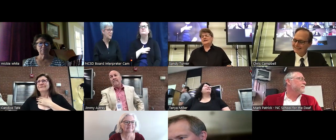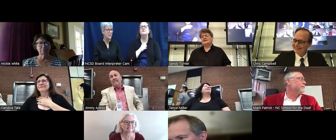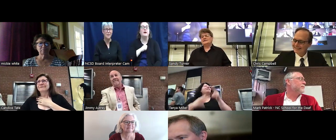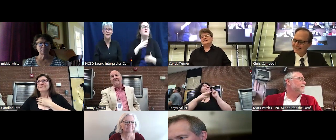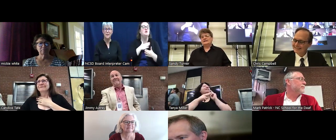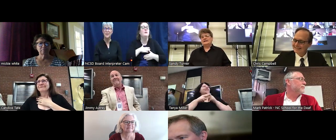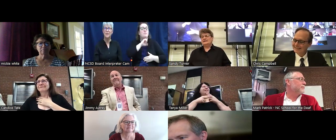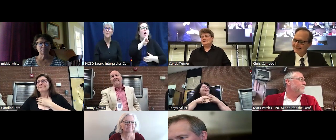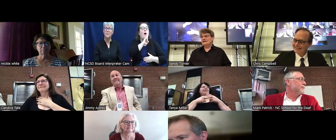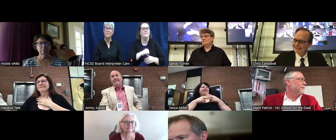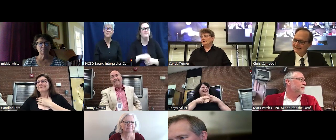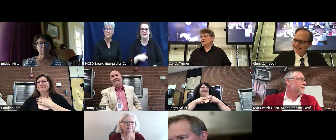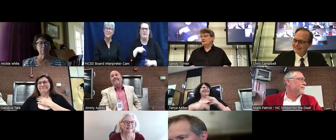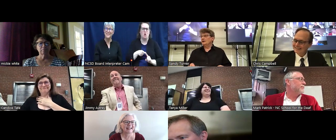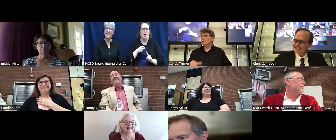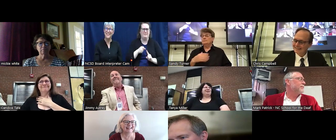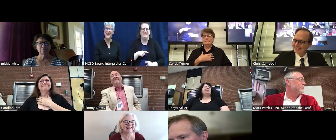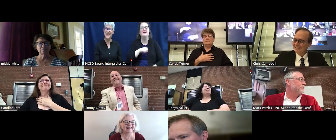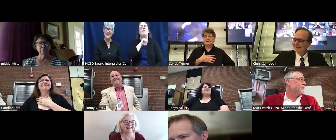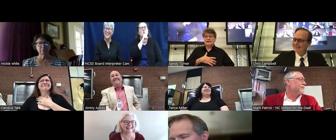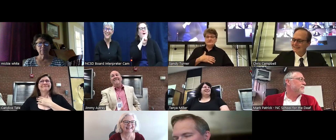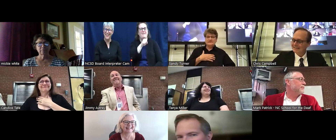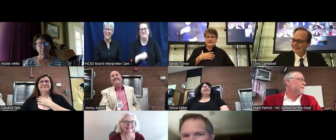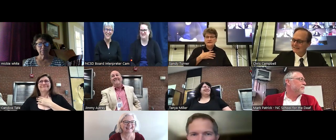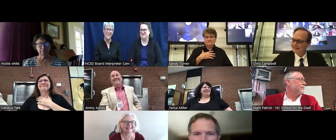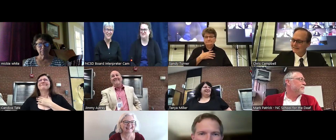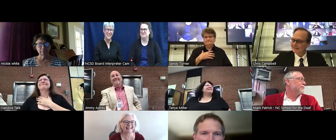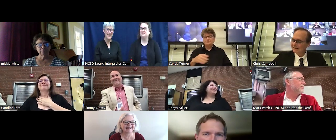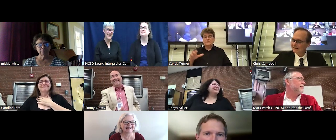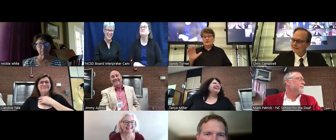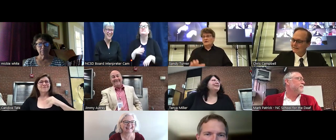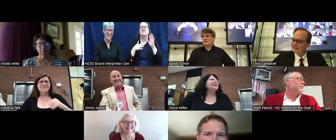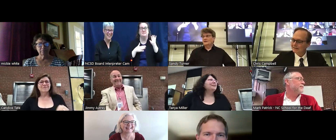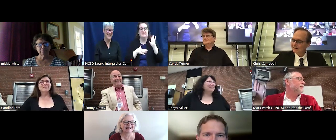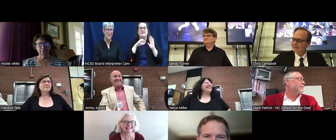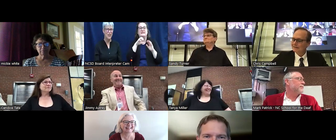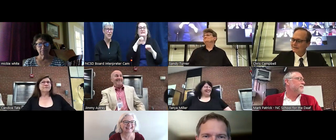Okay. Did everybody, oh, my name is Sandy.